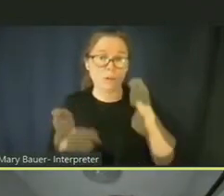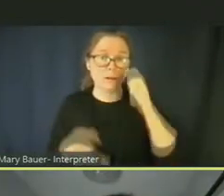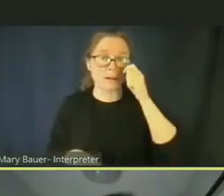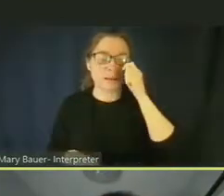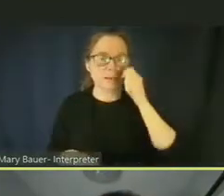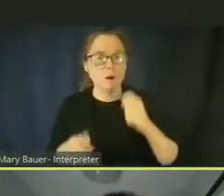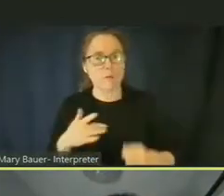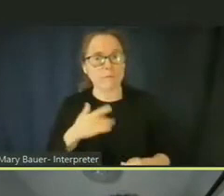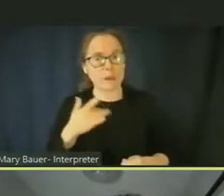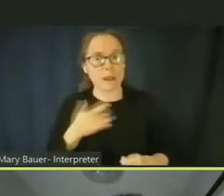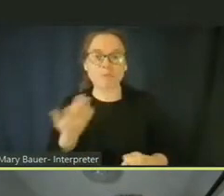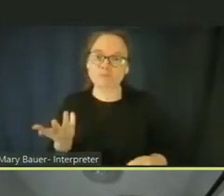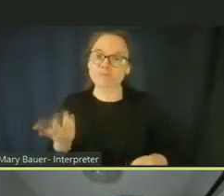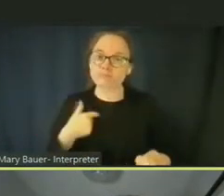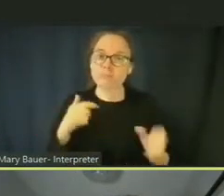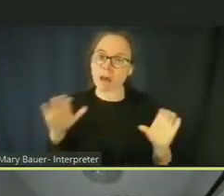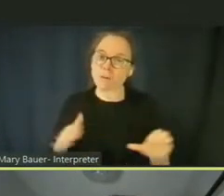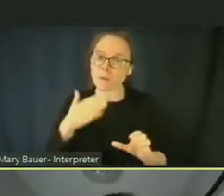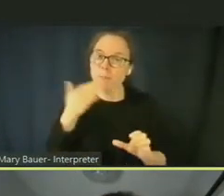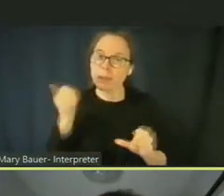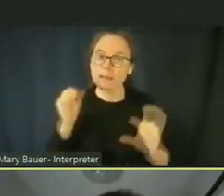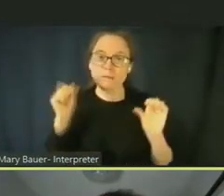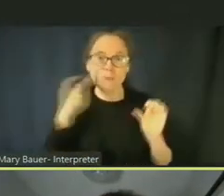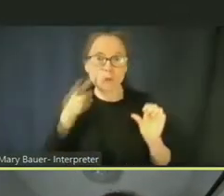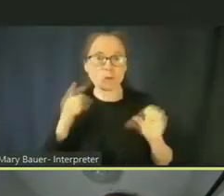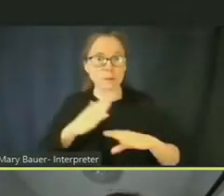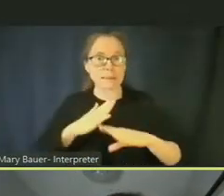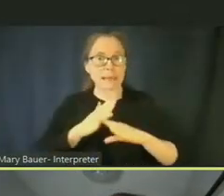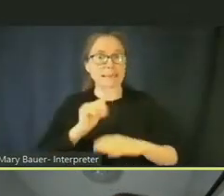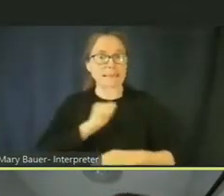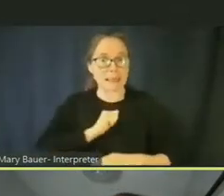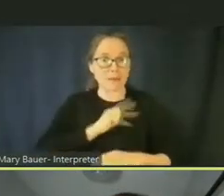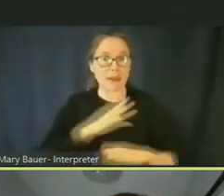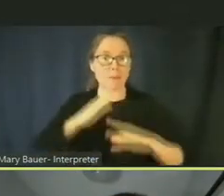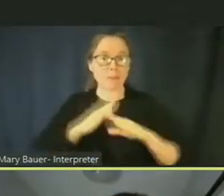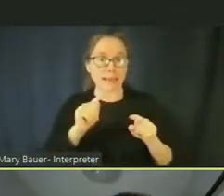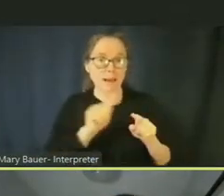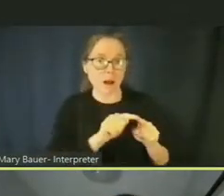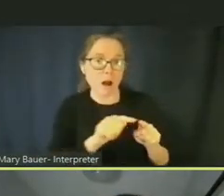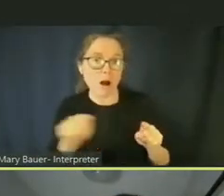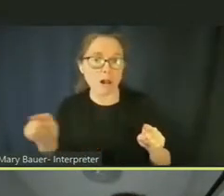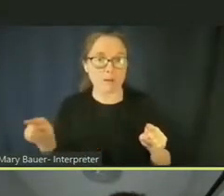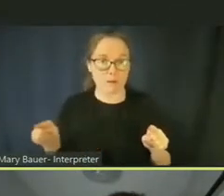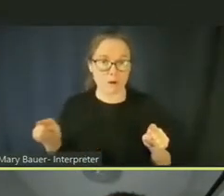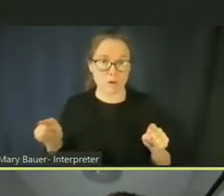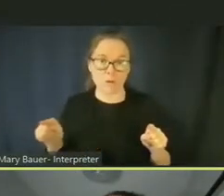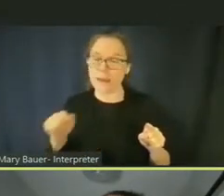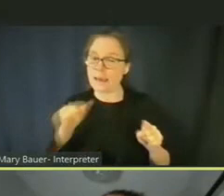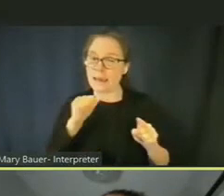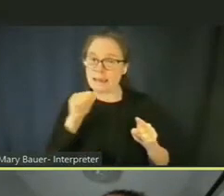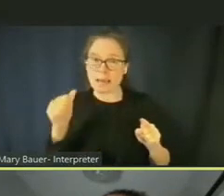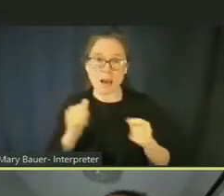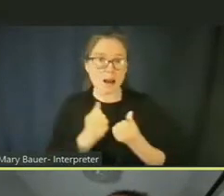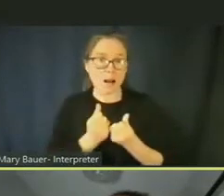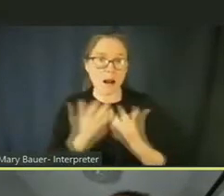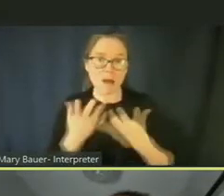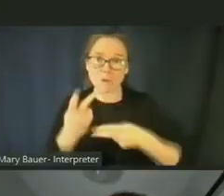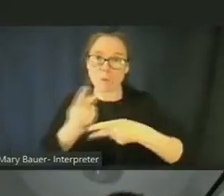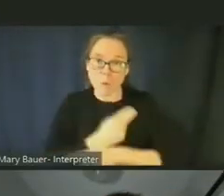that I did the best that I could to protect myself and others and not perpetuate that issue in my community.